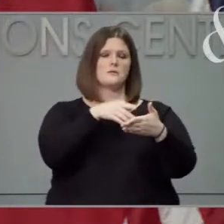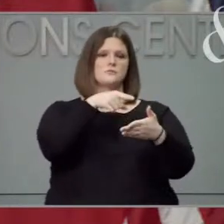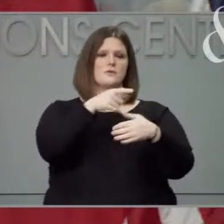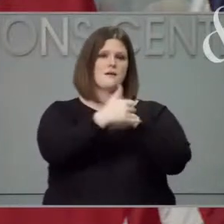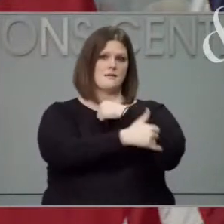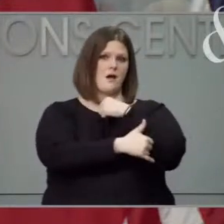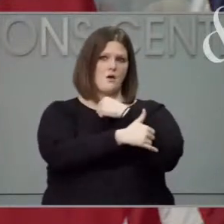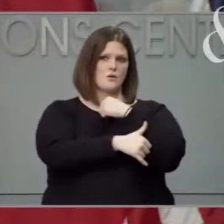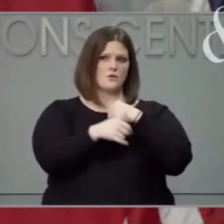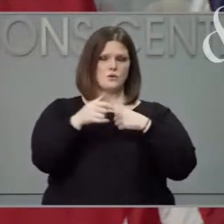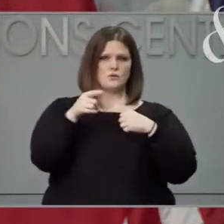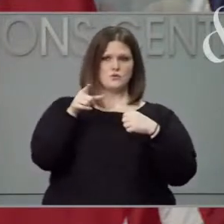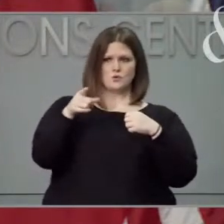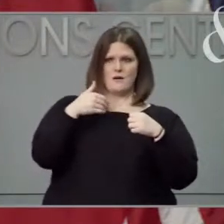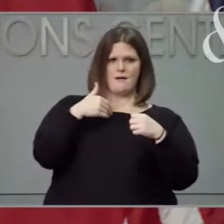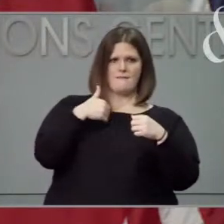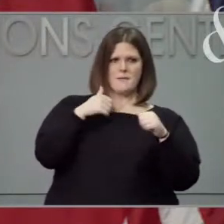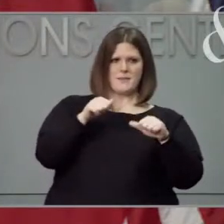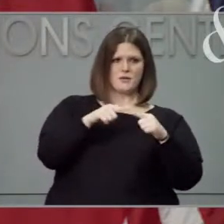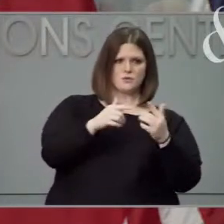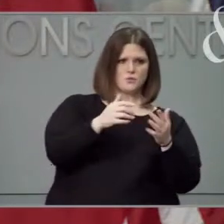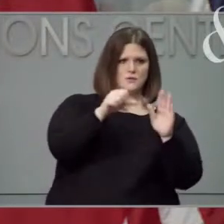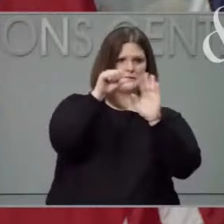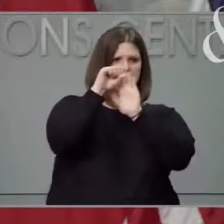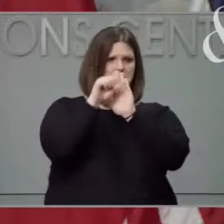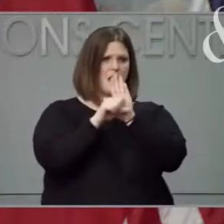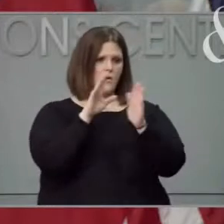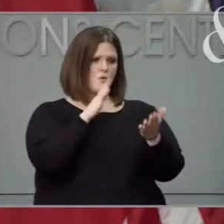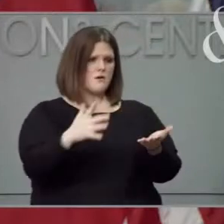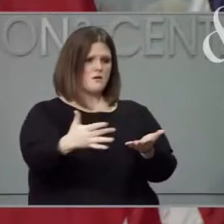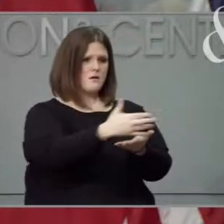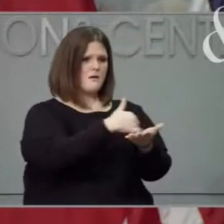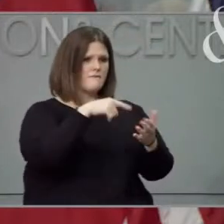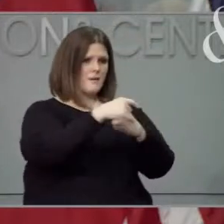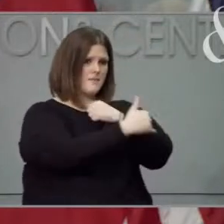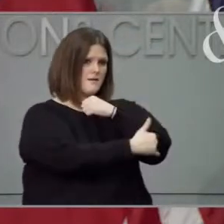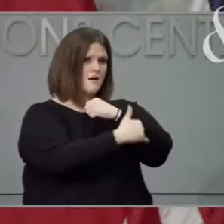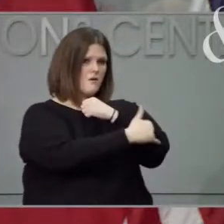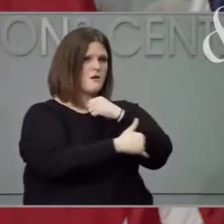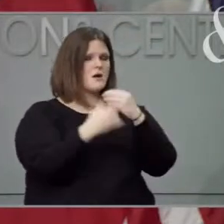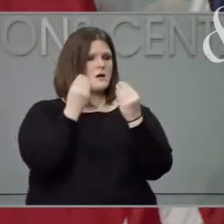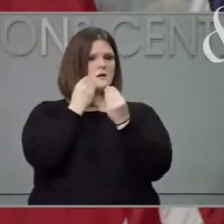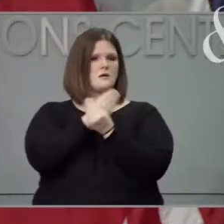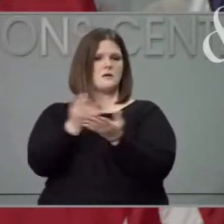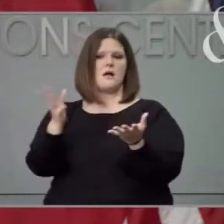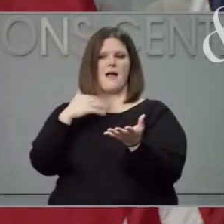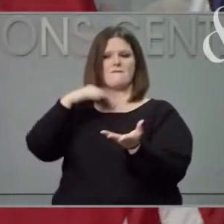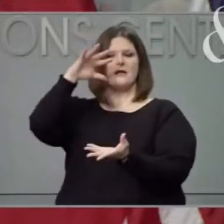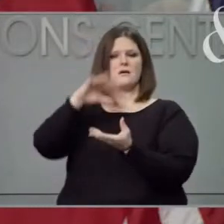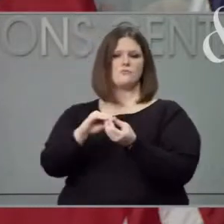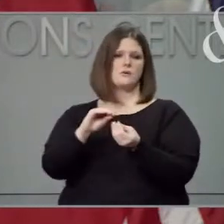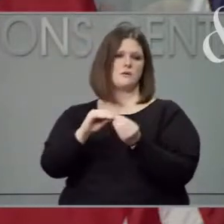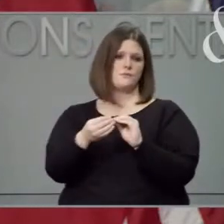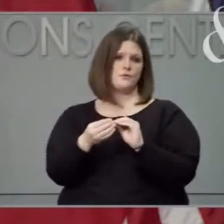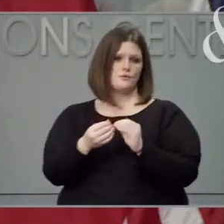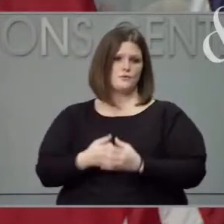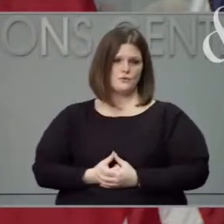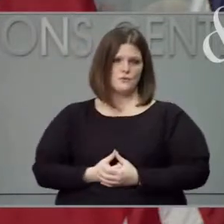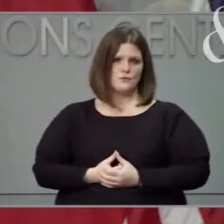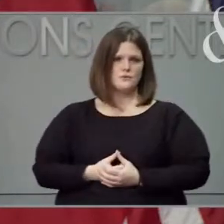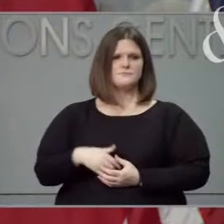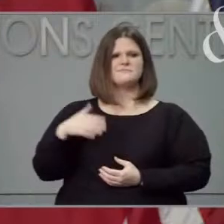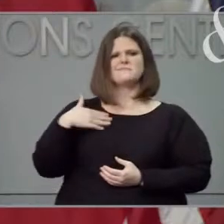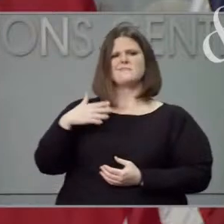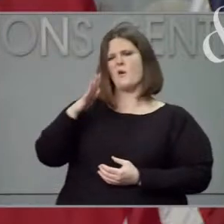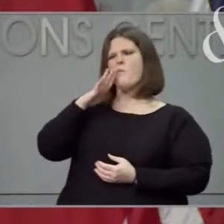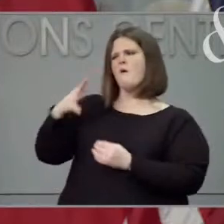collect those and share them in a way that they can be easily seen in aggregate? I'll turn that